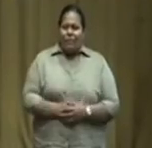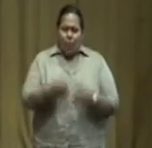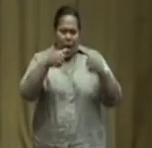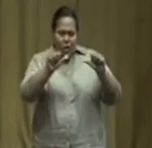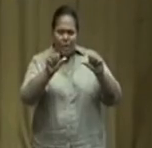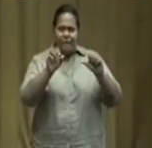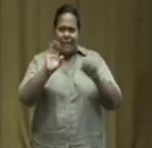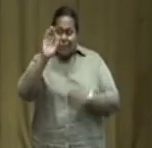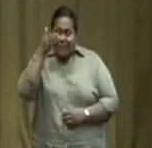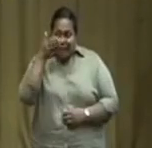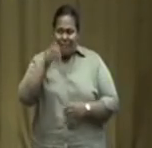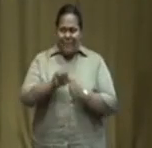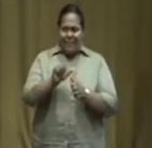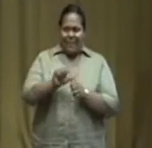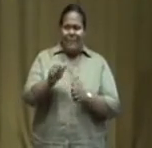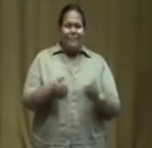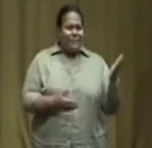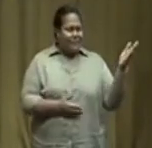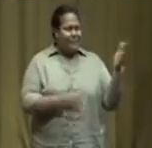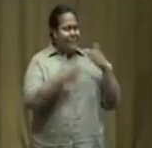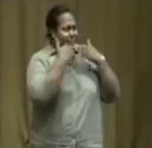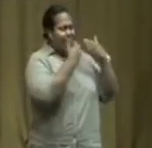better result.